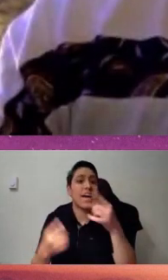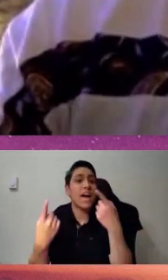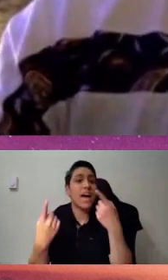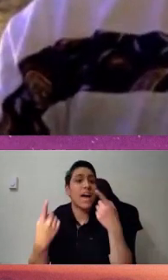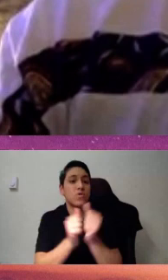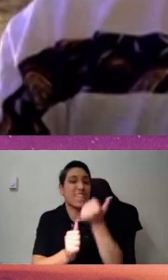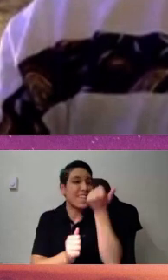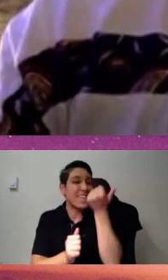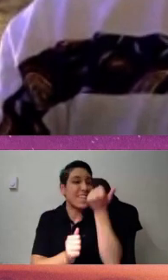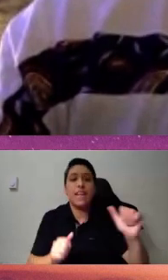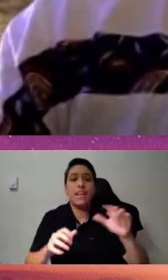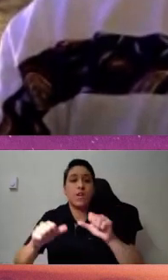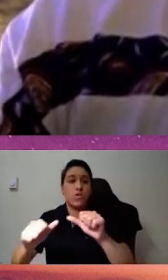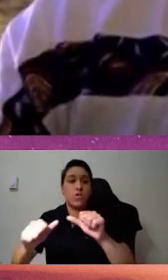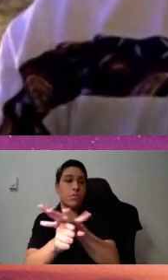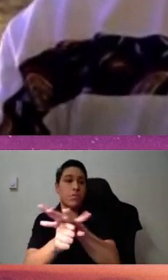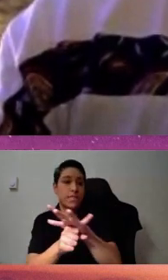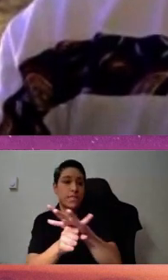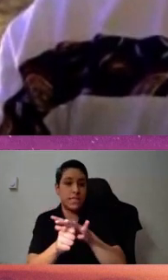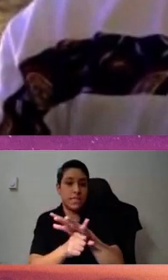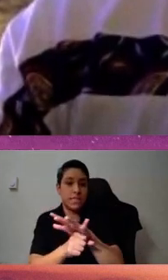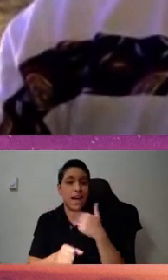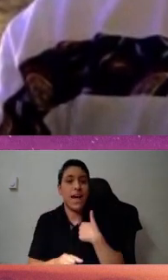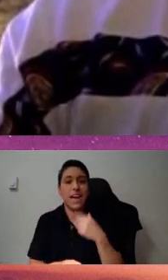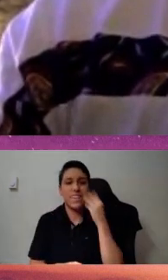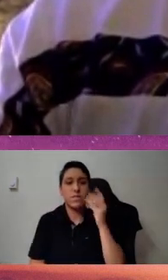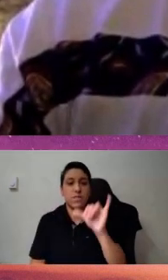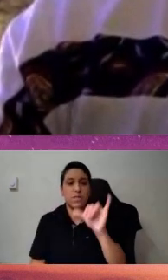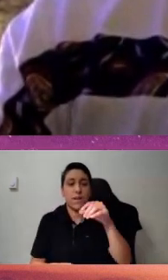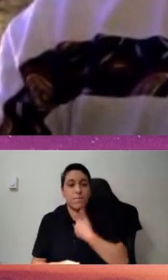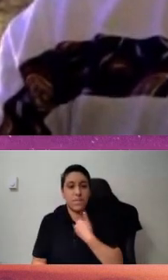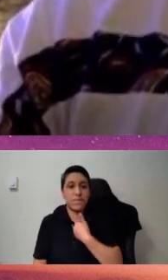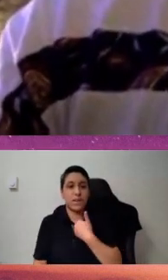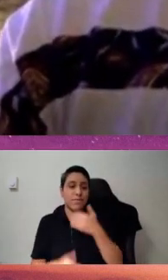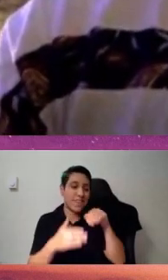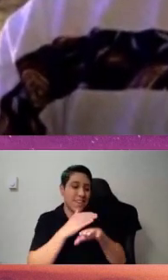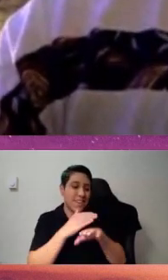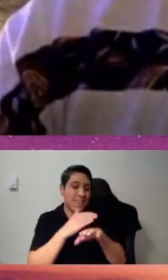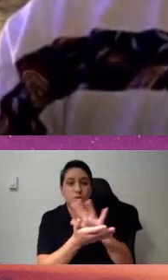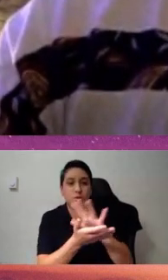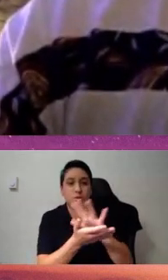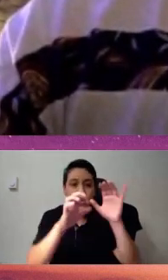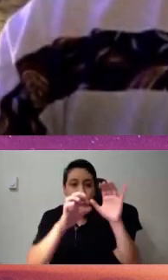And that's something that I definitely experienced myself coming into those spaces. So for me,